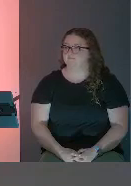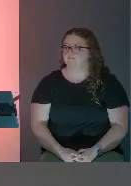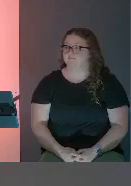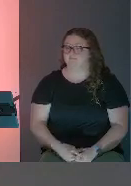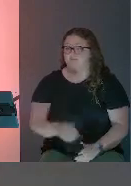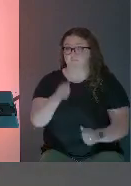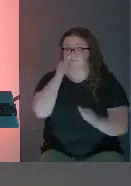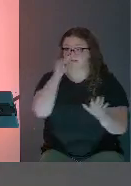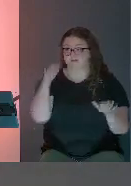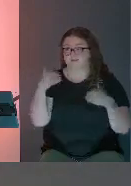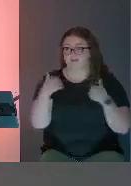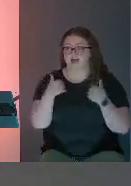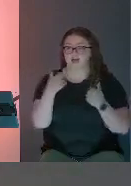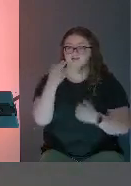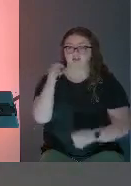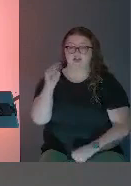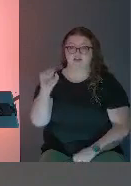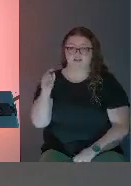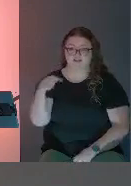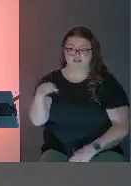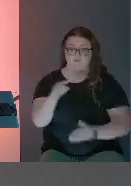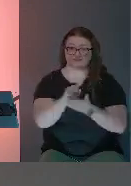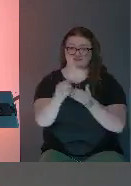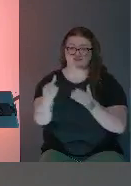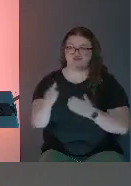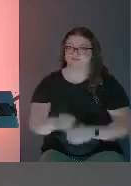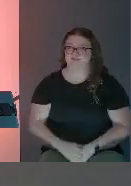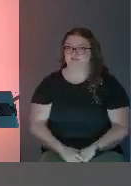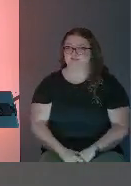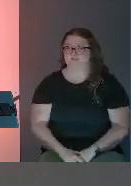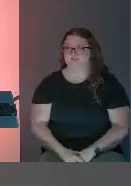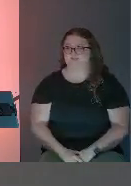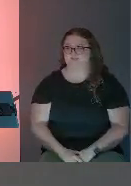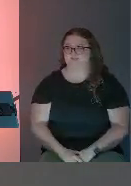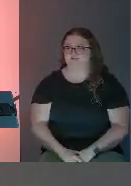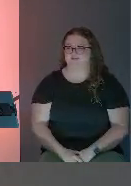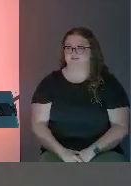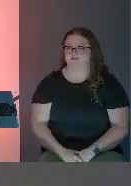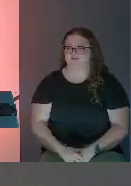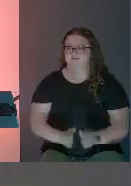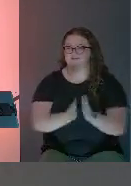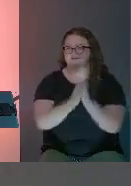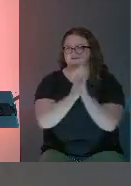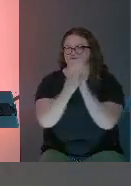What a blessing to have Hannah with us this week. Praise God.